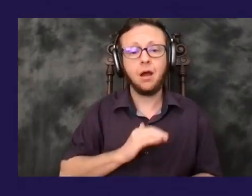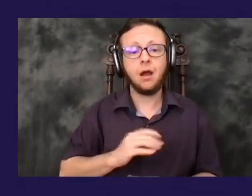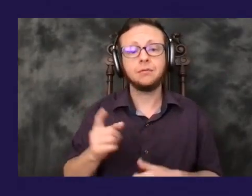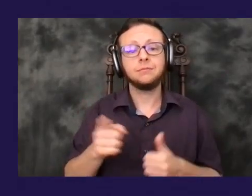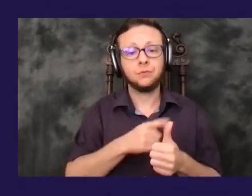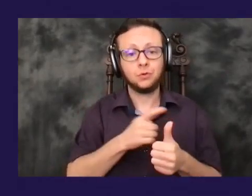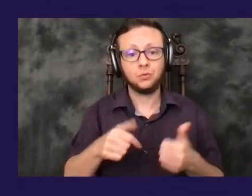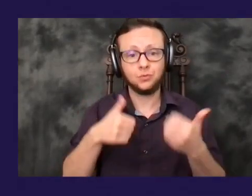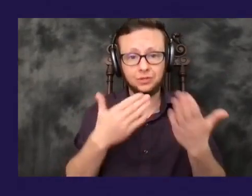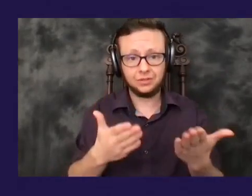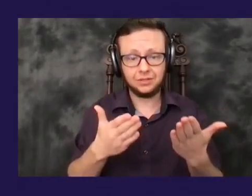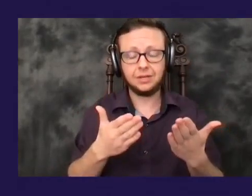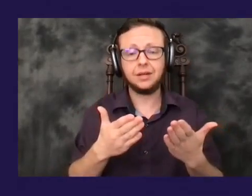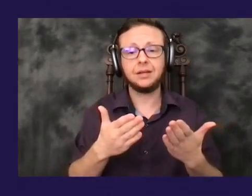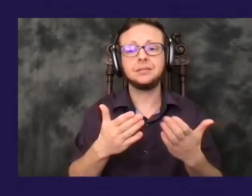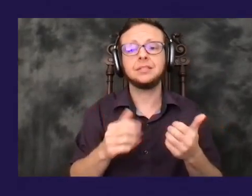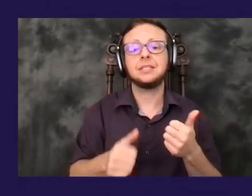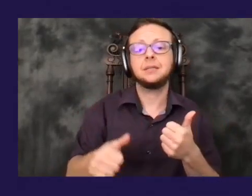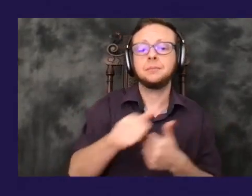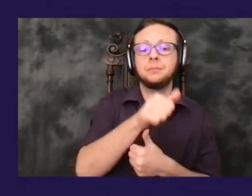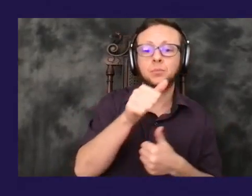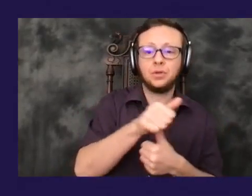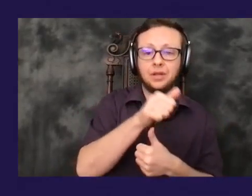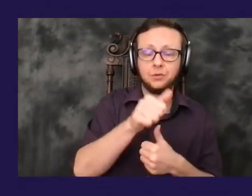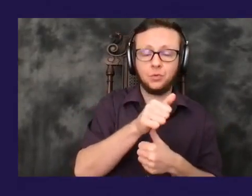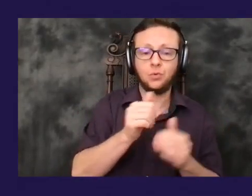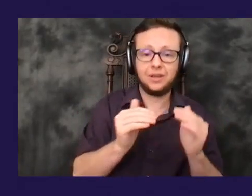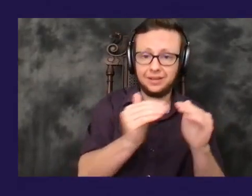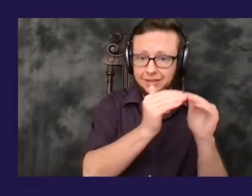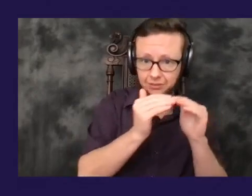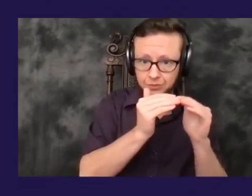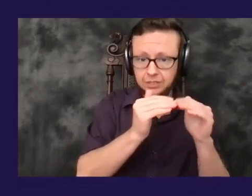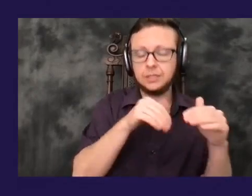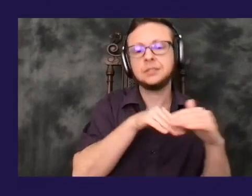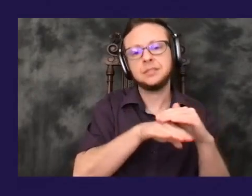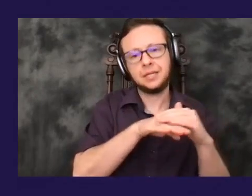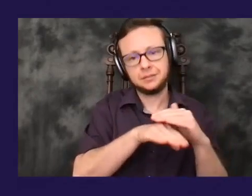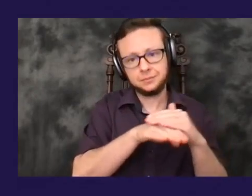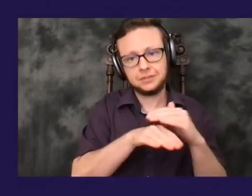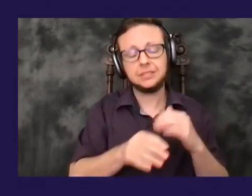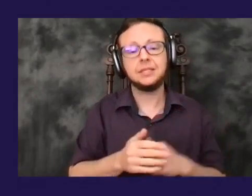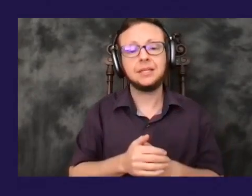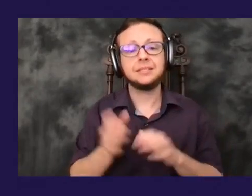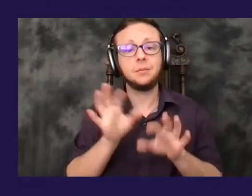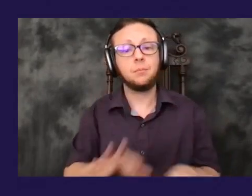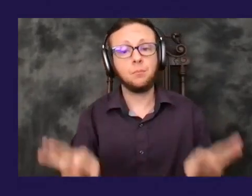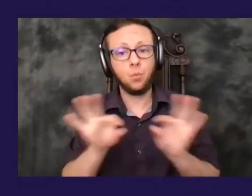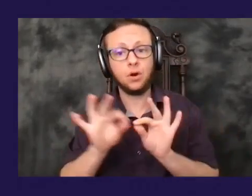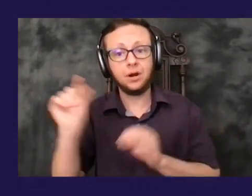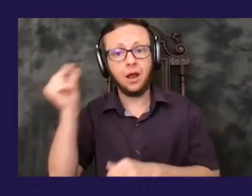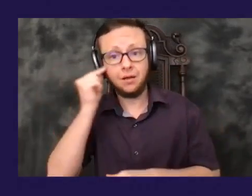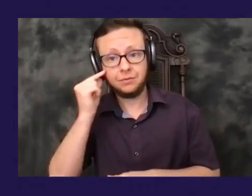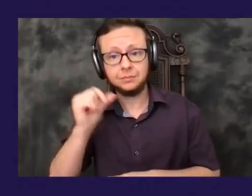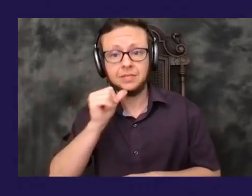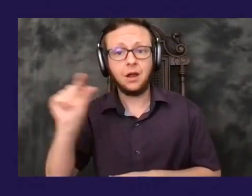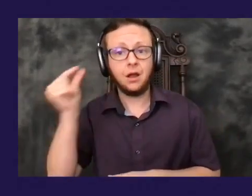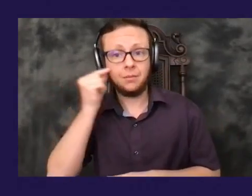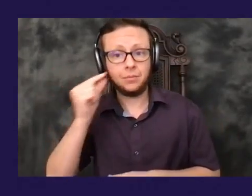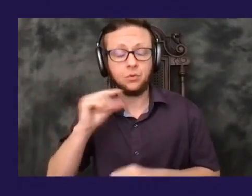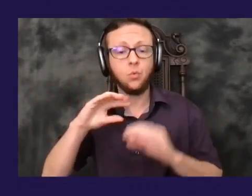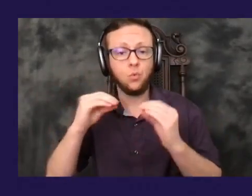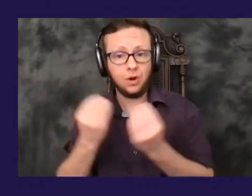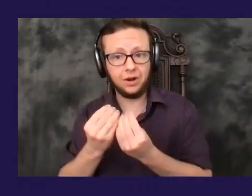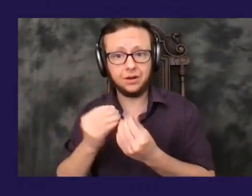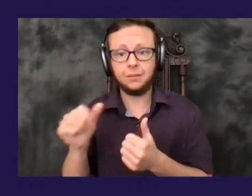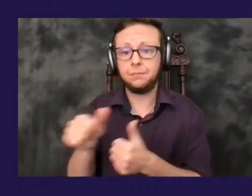to prioritize equity and accessibility. It is important that government and non-government organizations